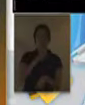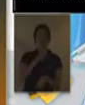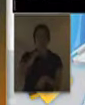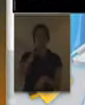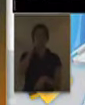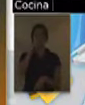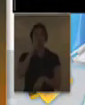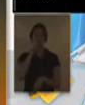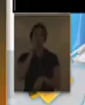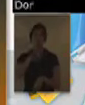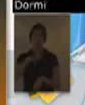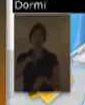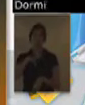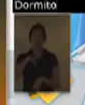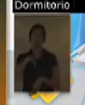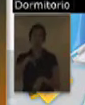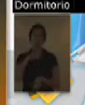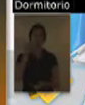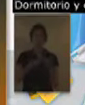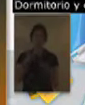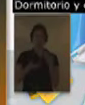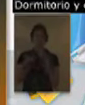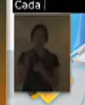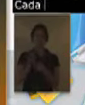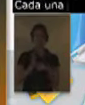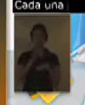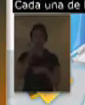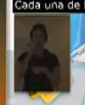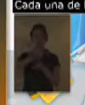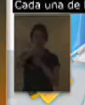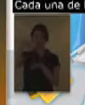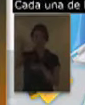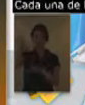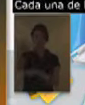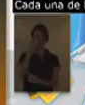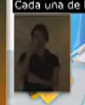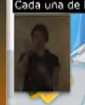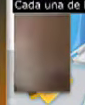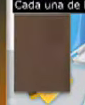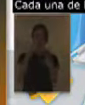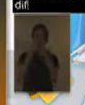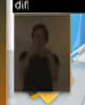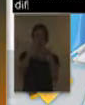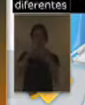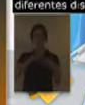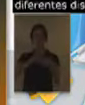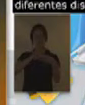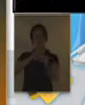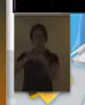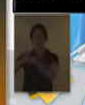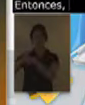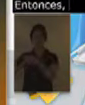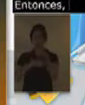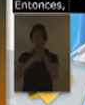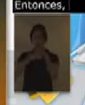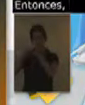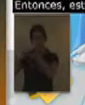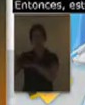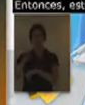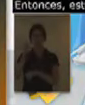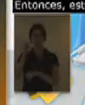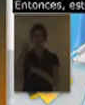bathroom, lounge, kitchen, outdoors, etc. And each one gives access to different devices. So this would